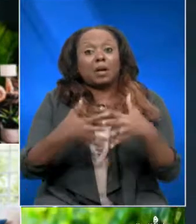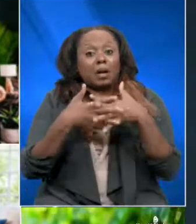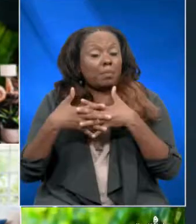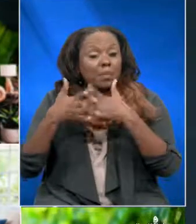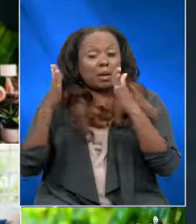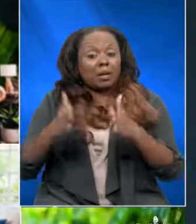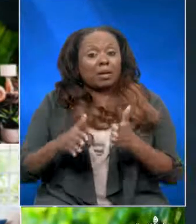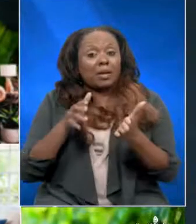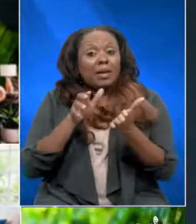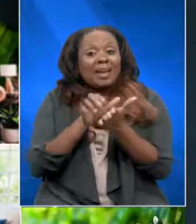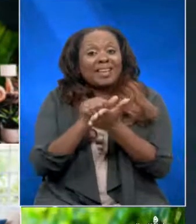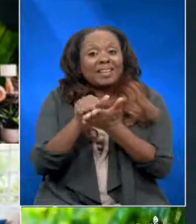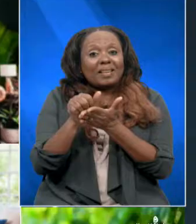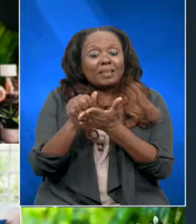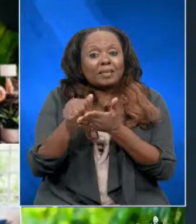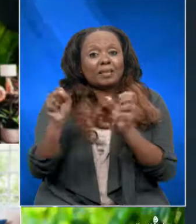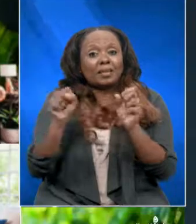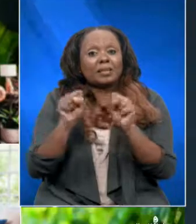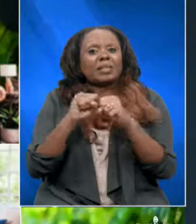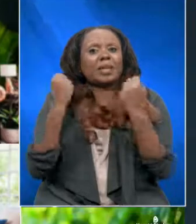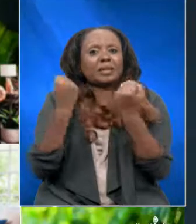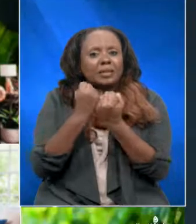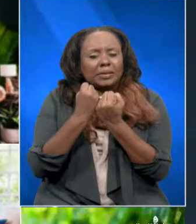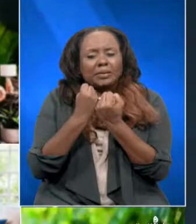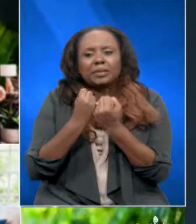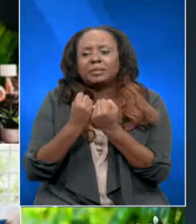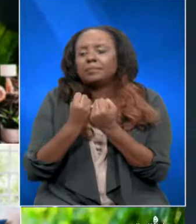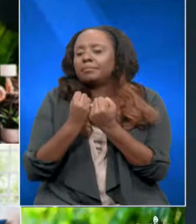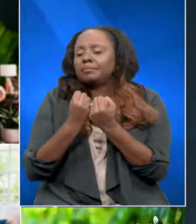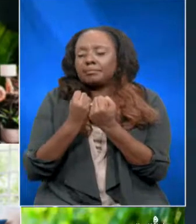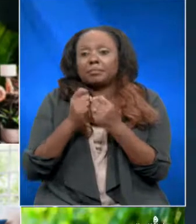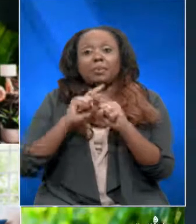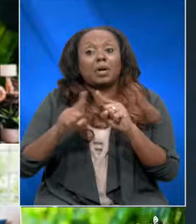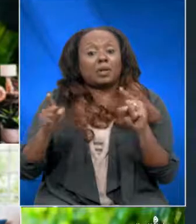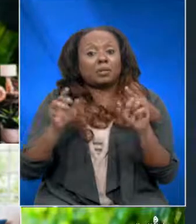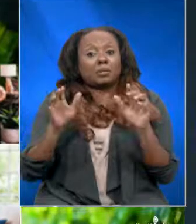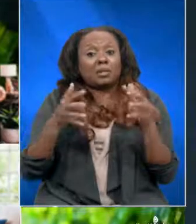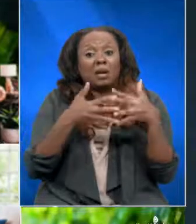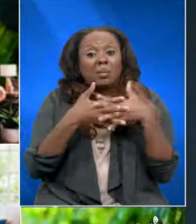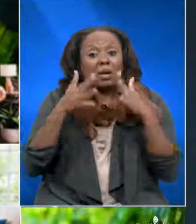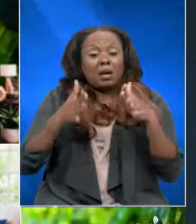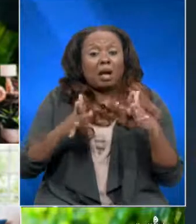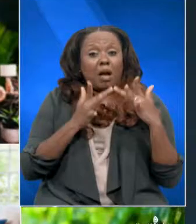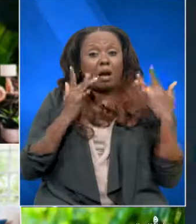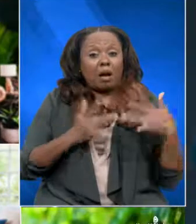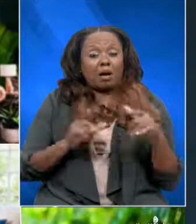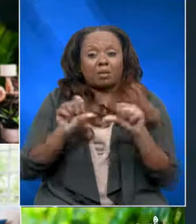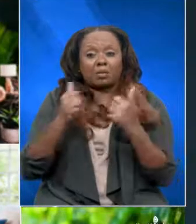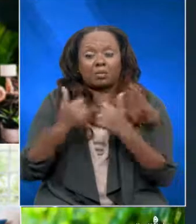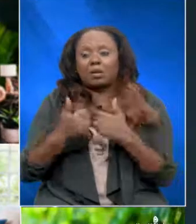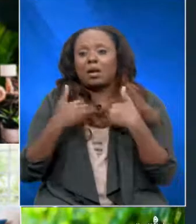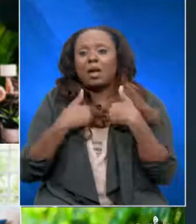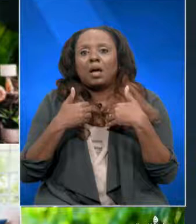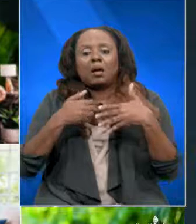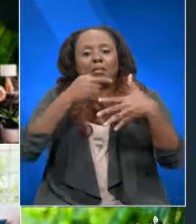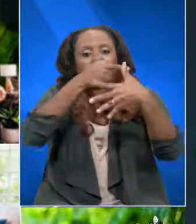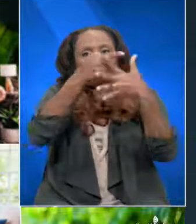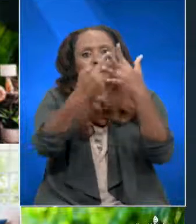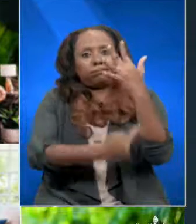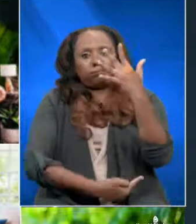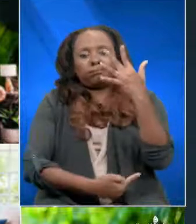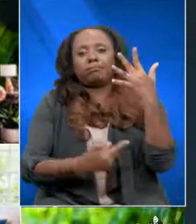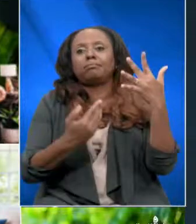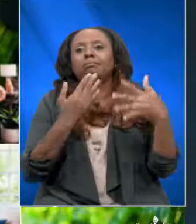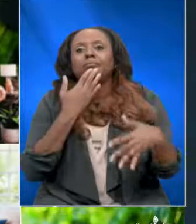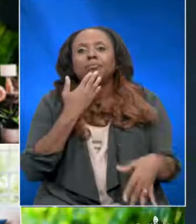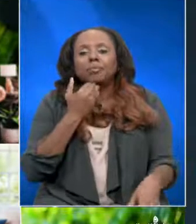Society. All of this information is contained here, but I would say the American Heart Association has all of the sugar and the sodium